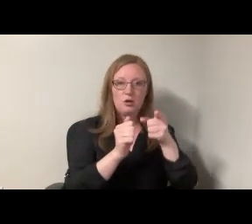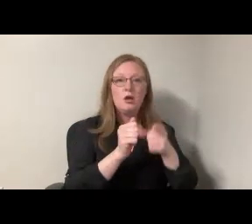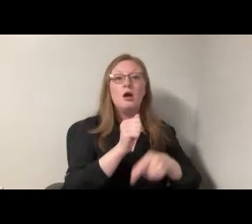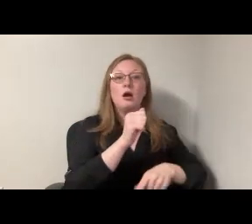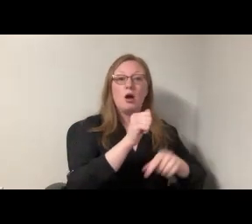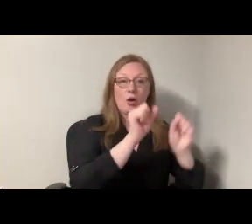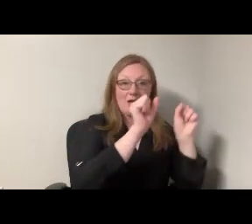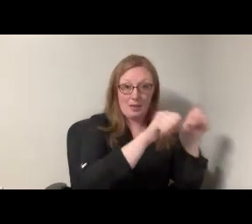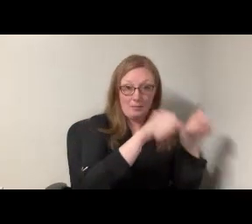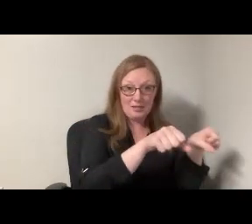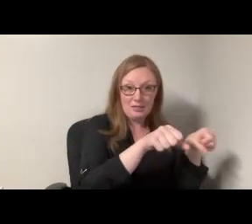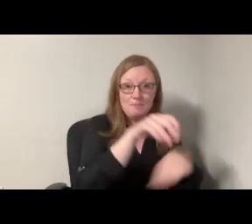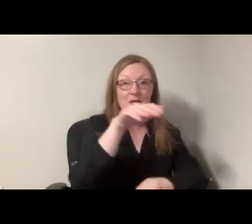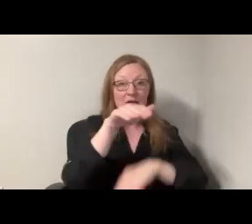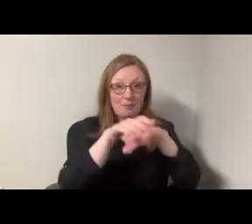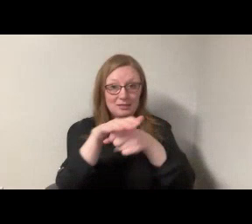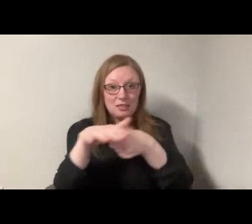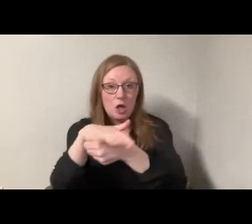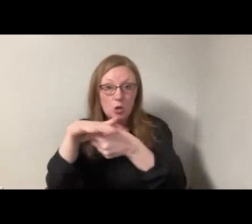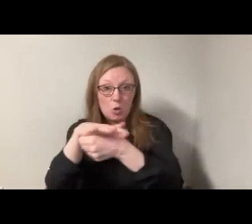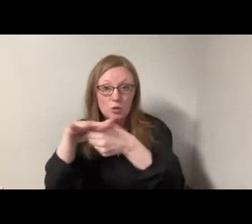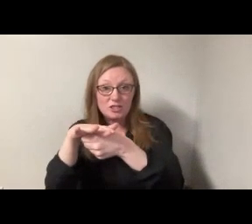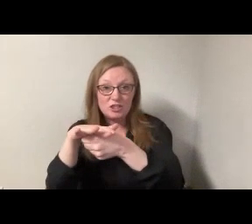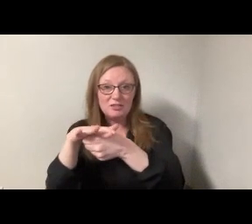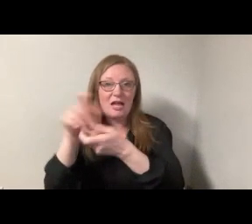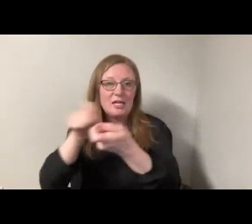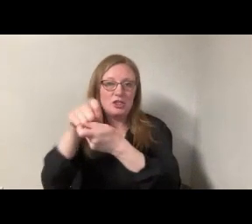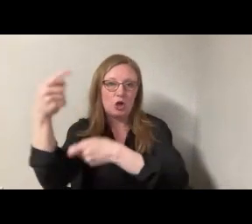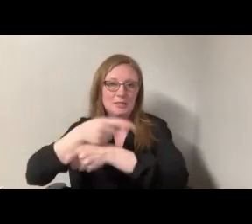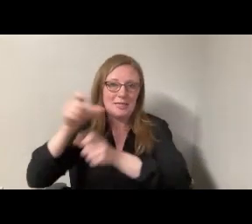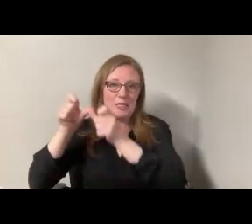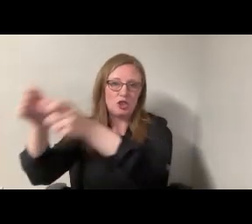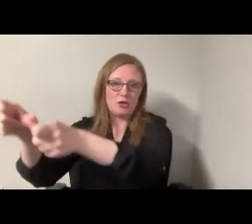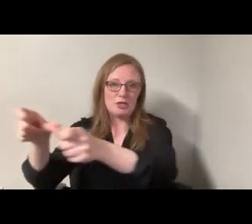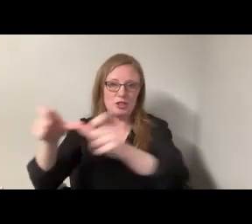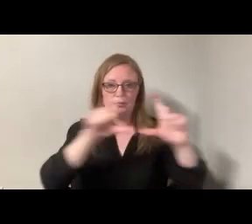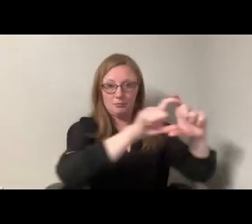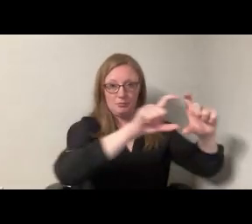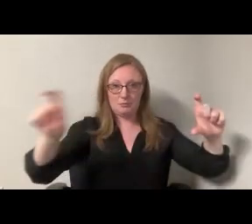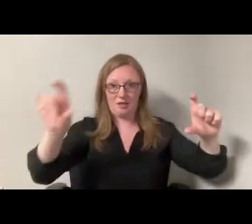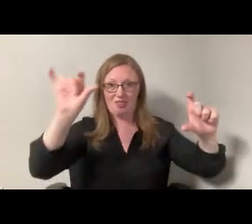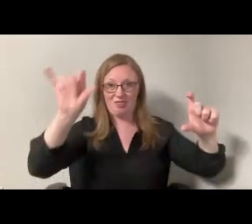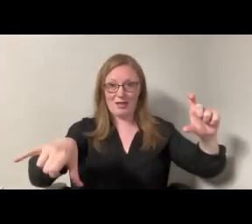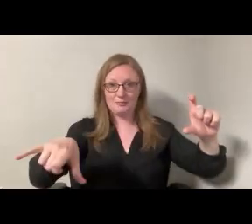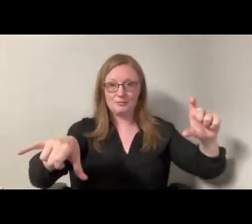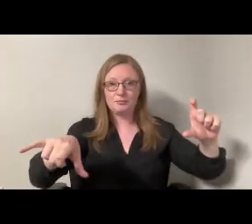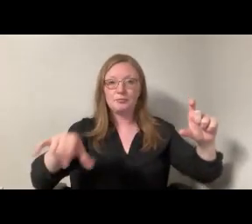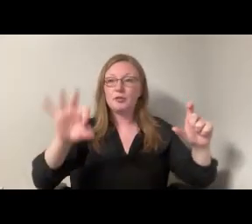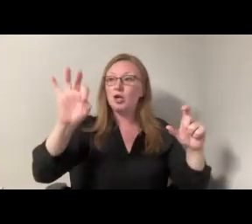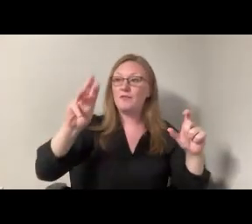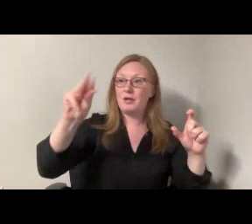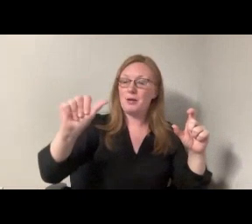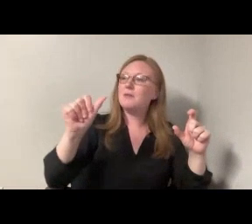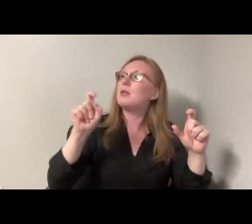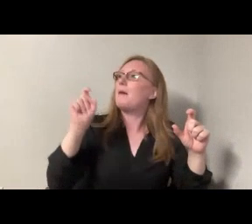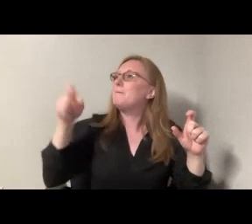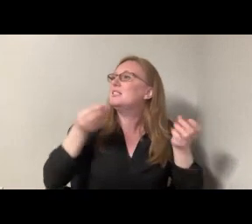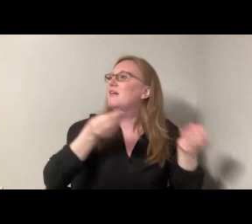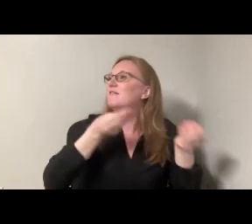What location? And what's your duration? Right? So when you're asking, FEMA, we need to feed